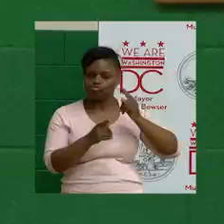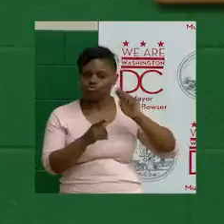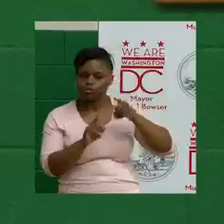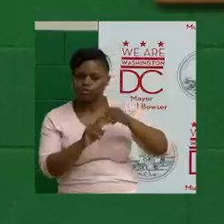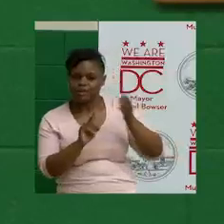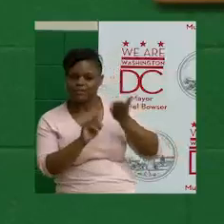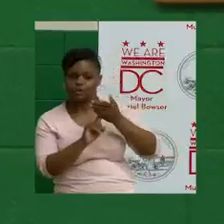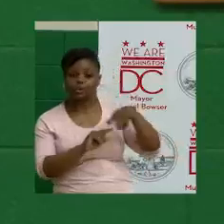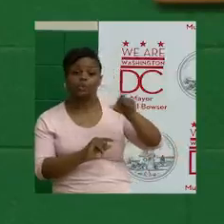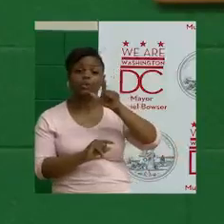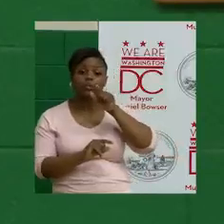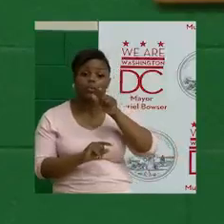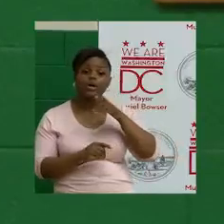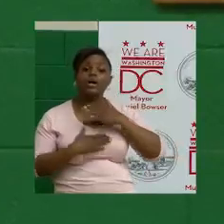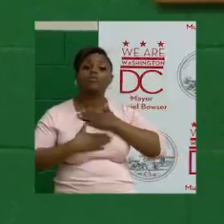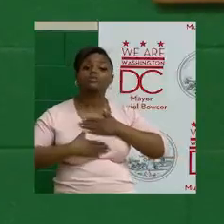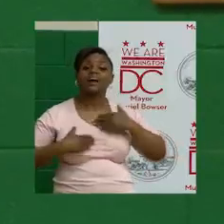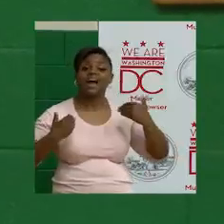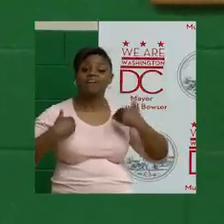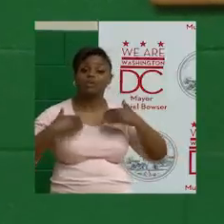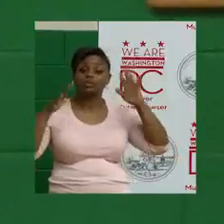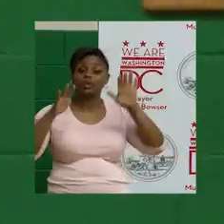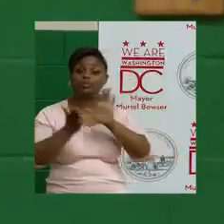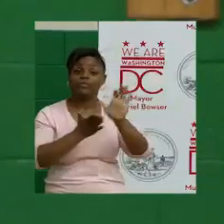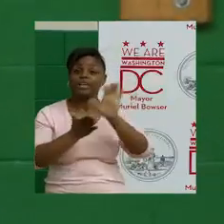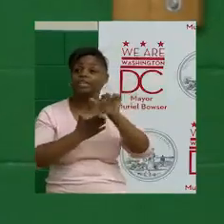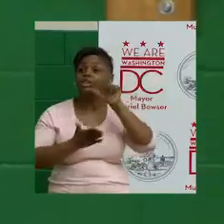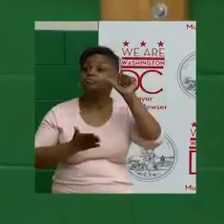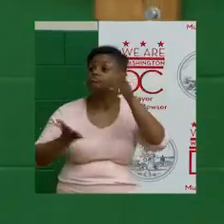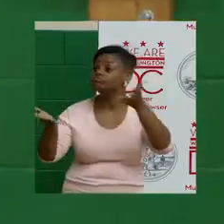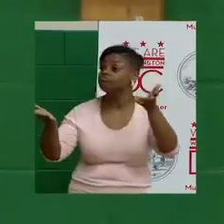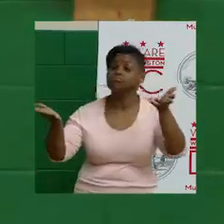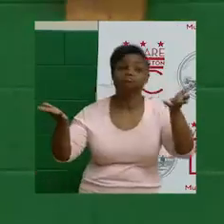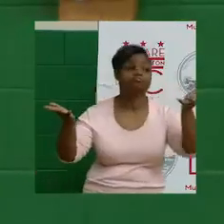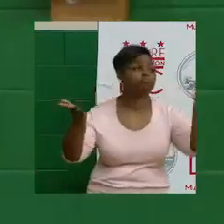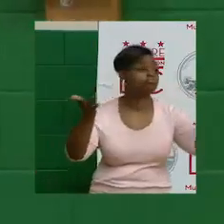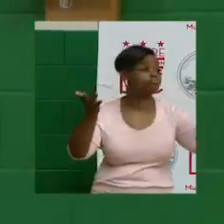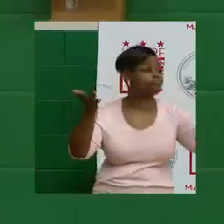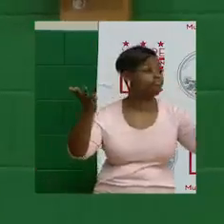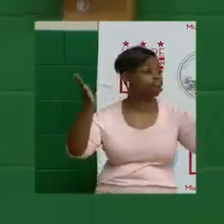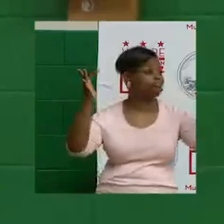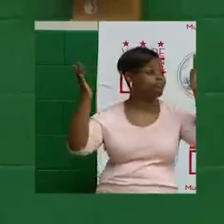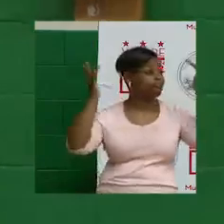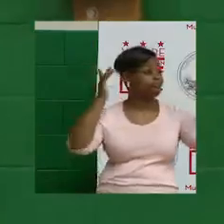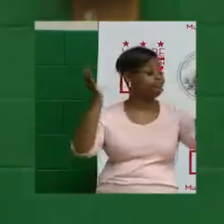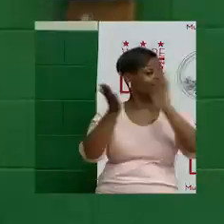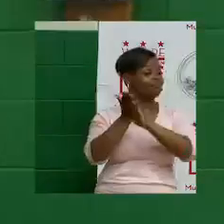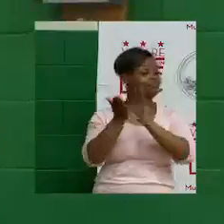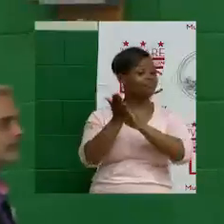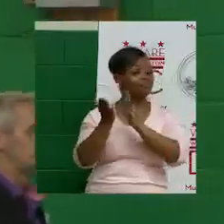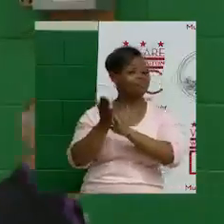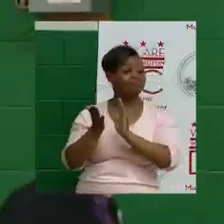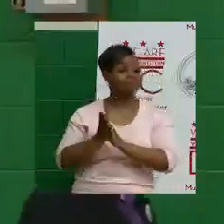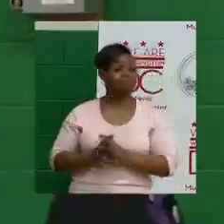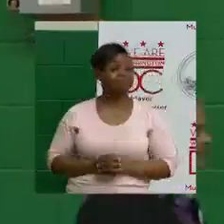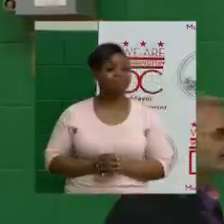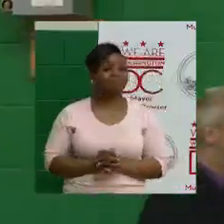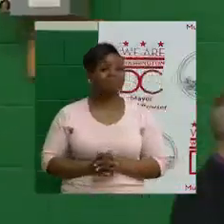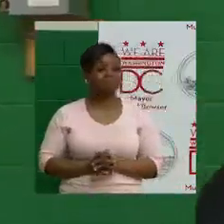Who really appreciated having the snow removed yesterday so that folks could get back to work and to school today?